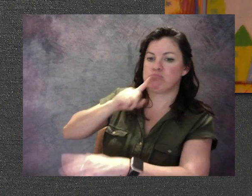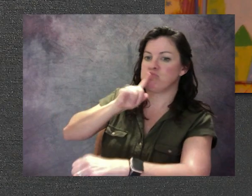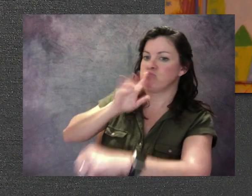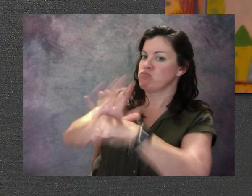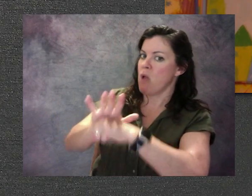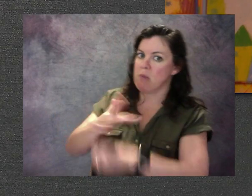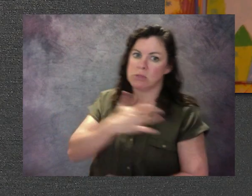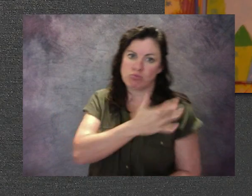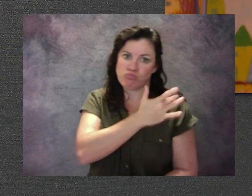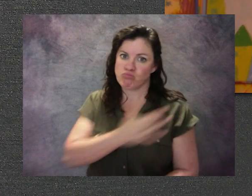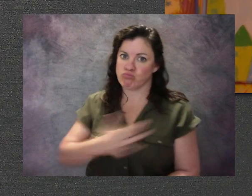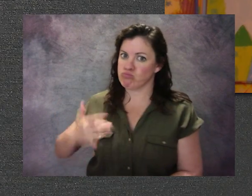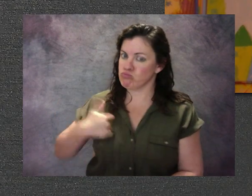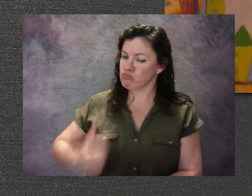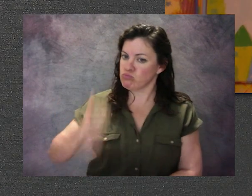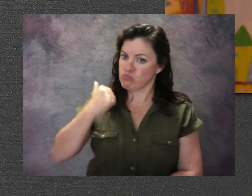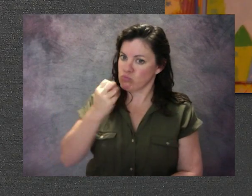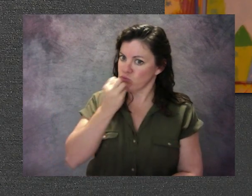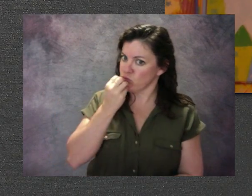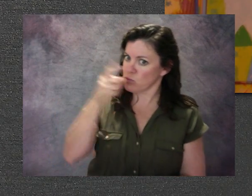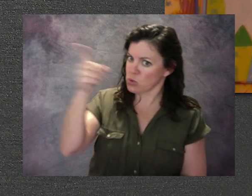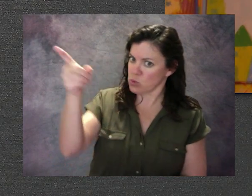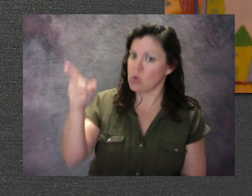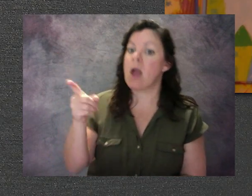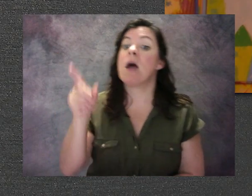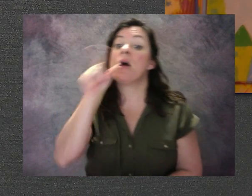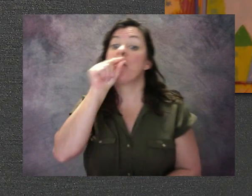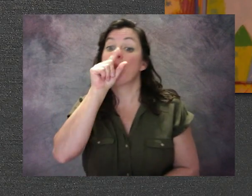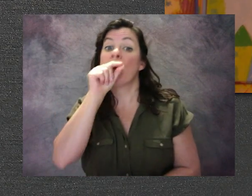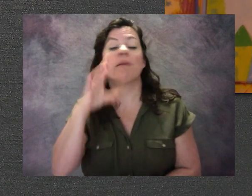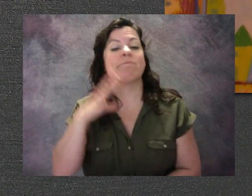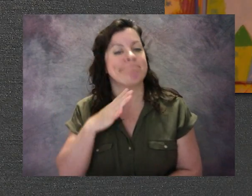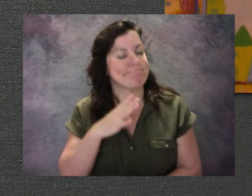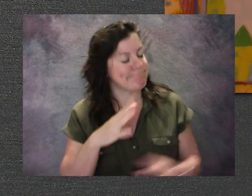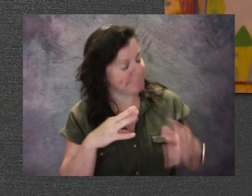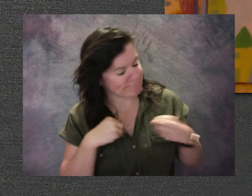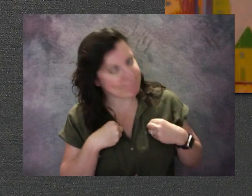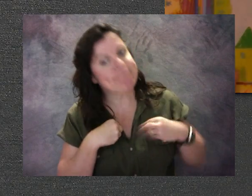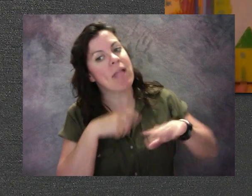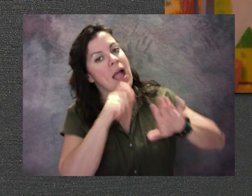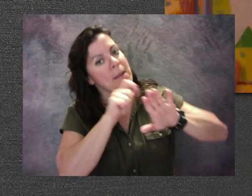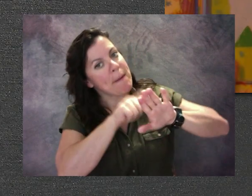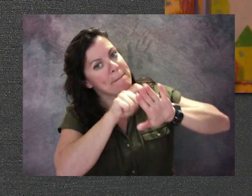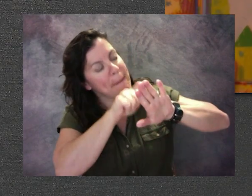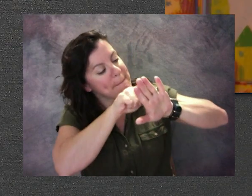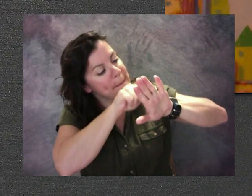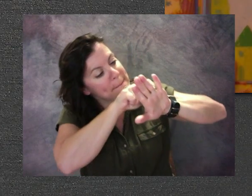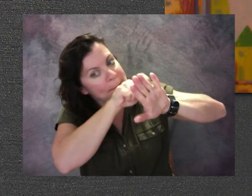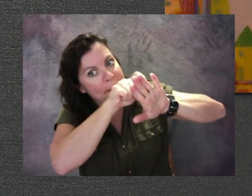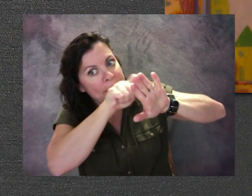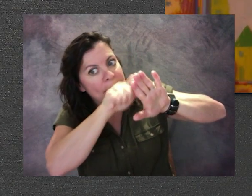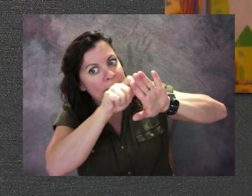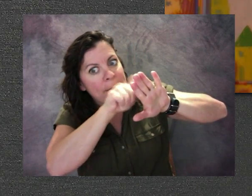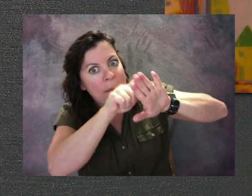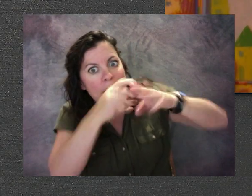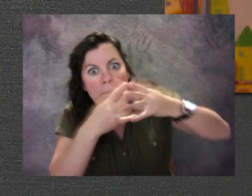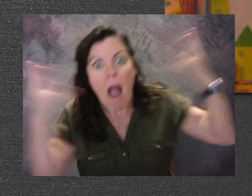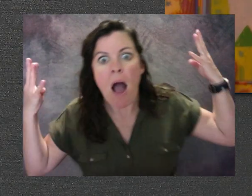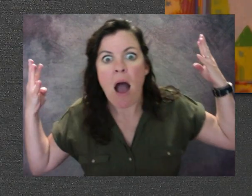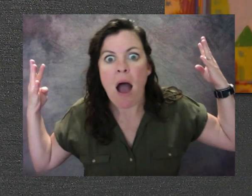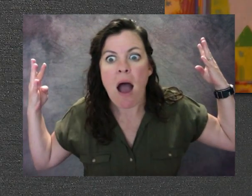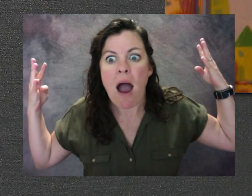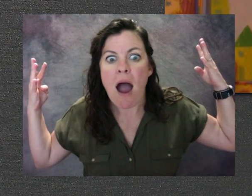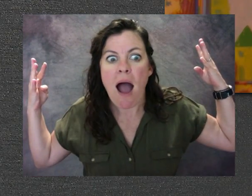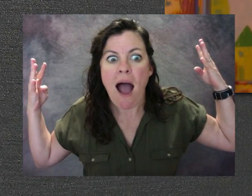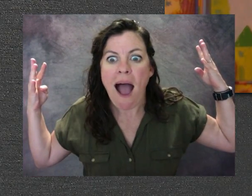was enough for you. Peck, peck. Without a moment's hesitation, you began to peck away at the bars of my cage. Look at that, he's pecking,